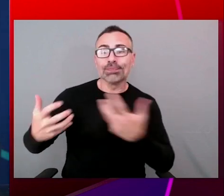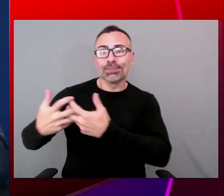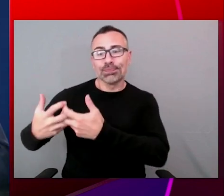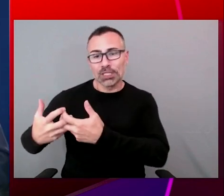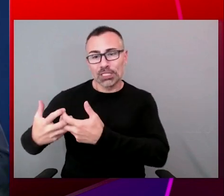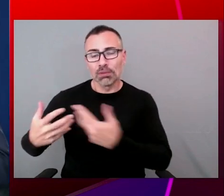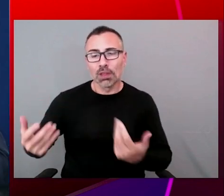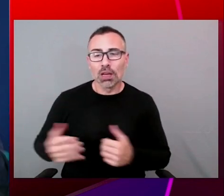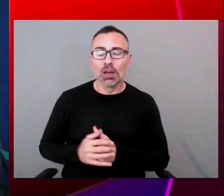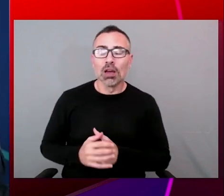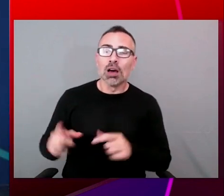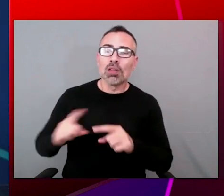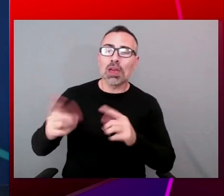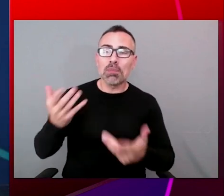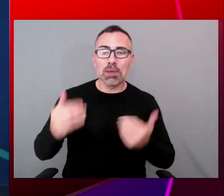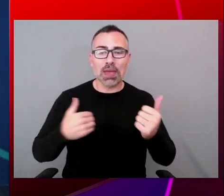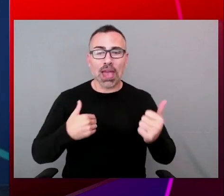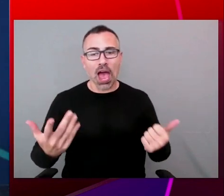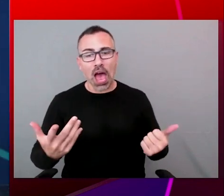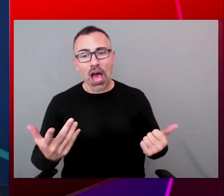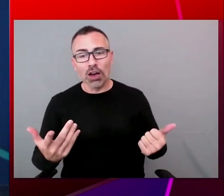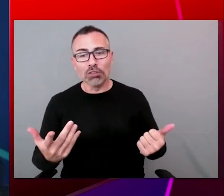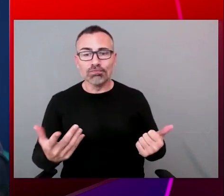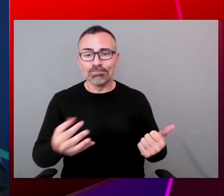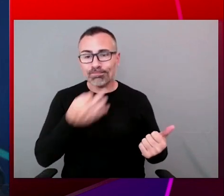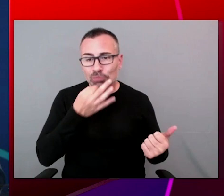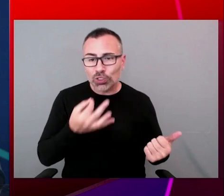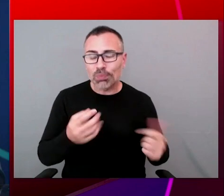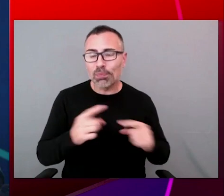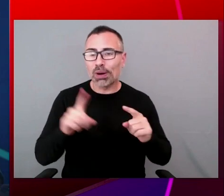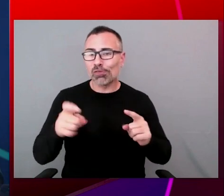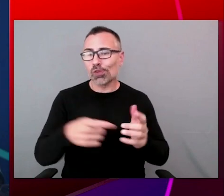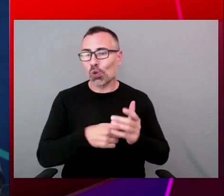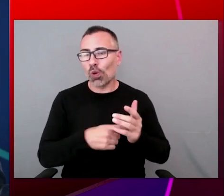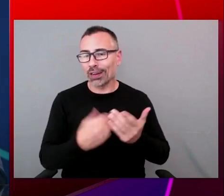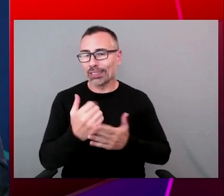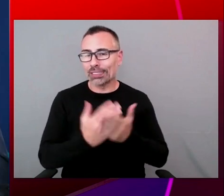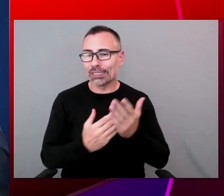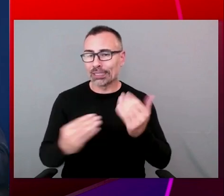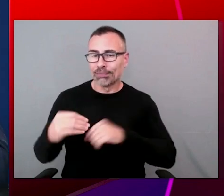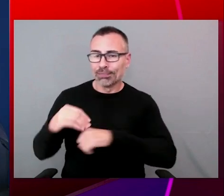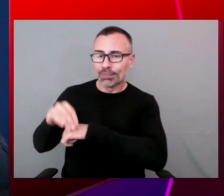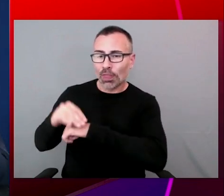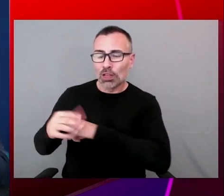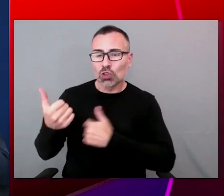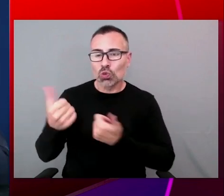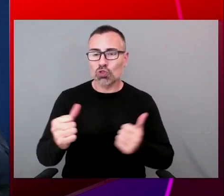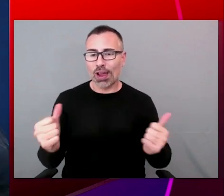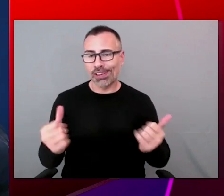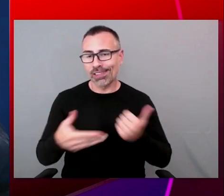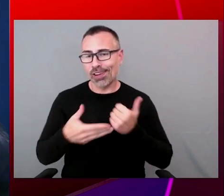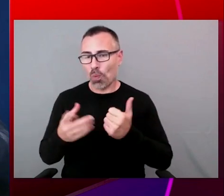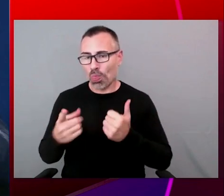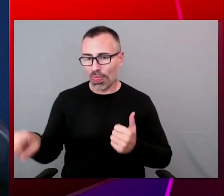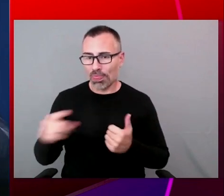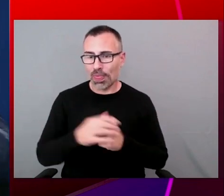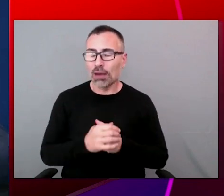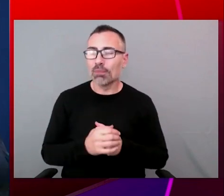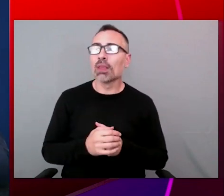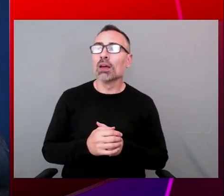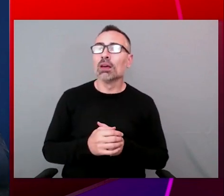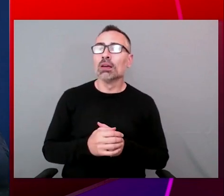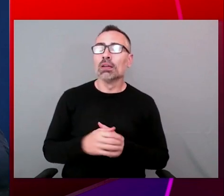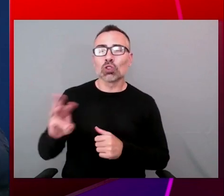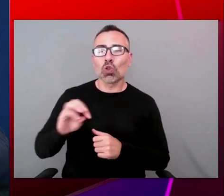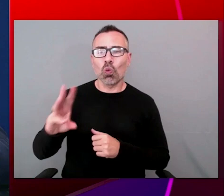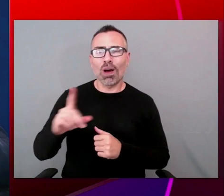us to help them go down that path in whatever vertical that we're focused in on. So I think the wow factor is just the